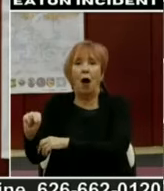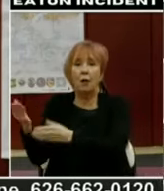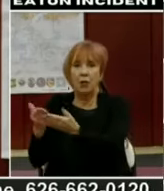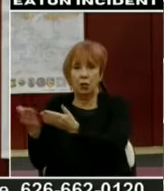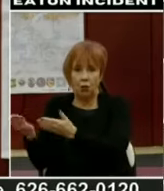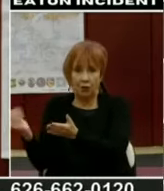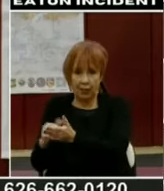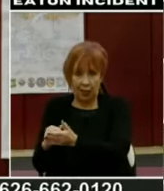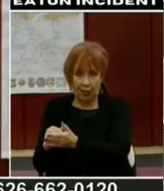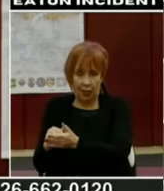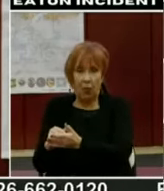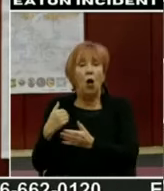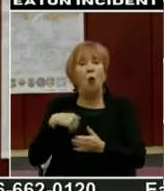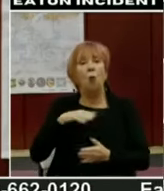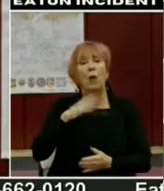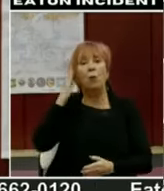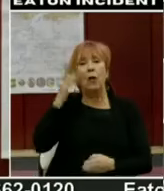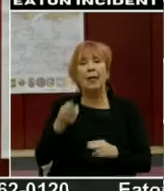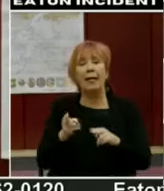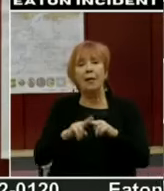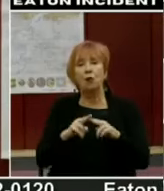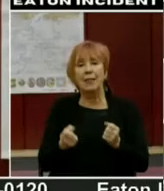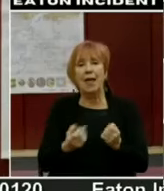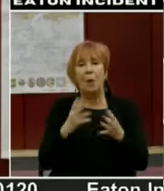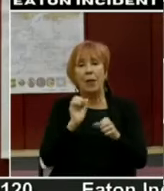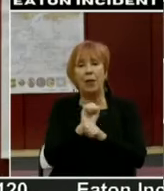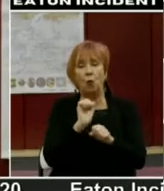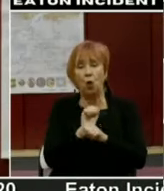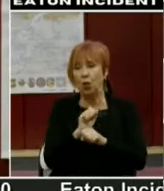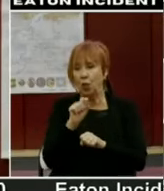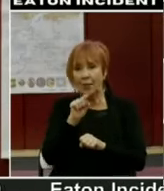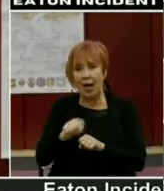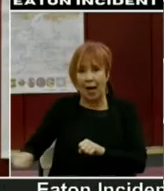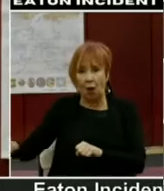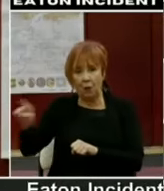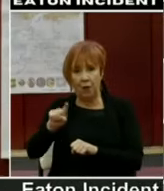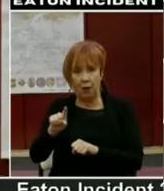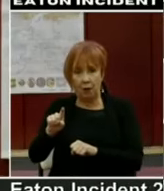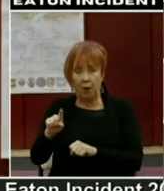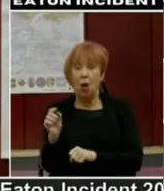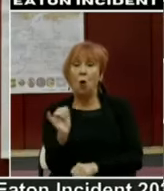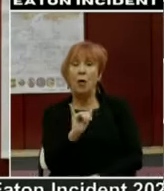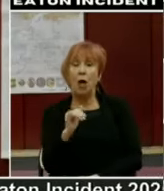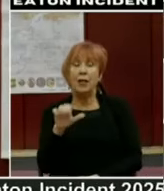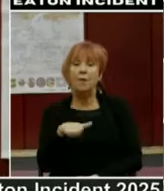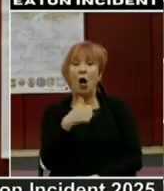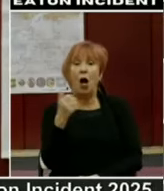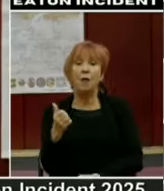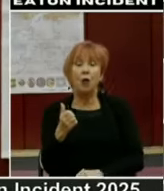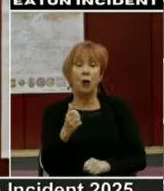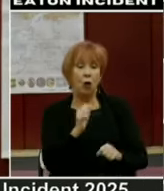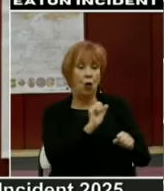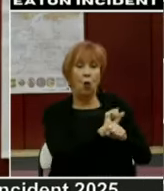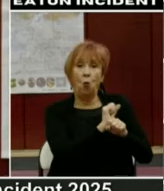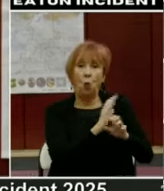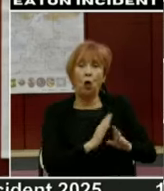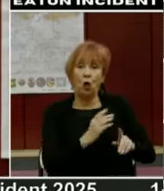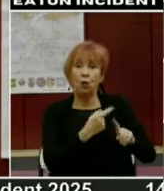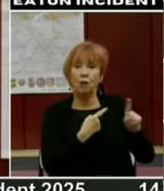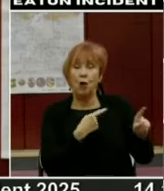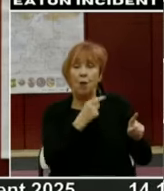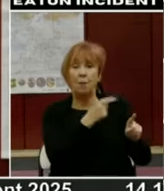site. You've probably seen them. We also have mutual assistance coming in from other utilities. We